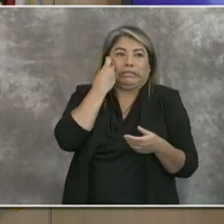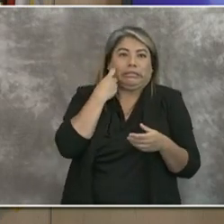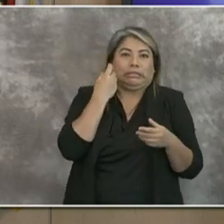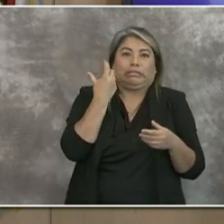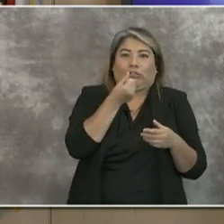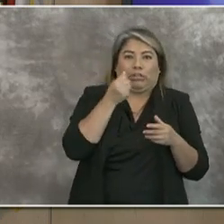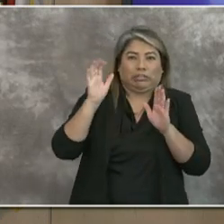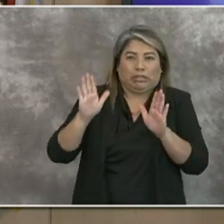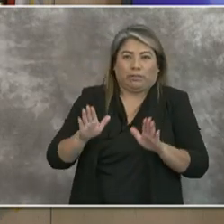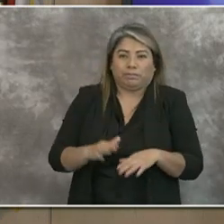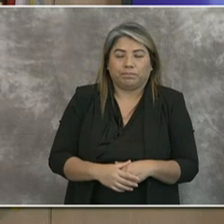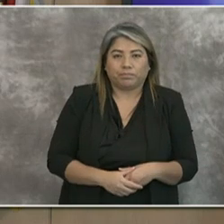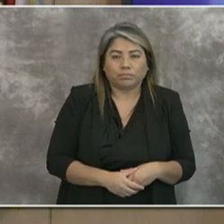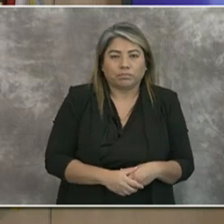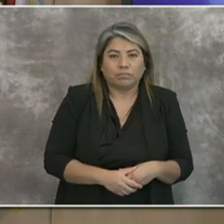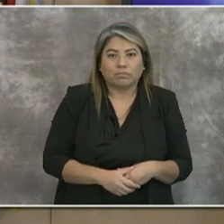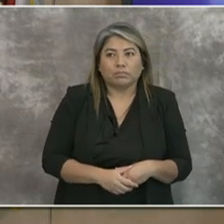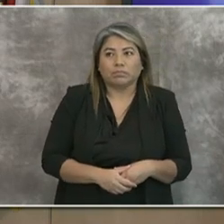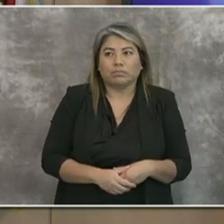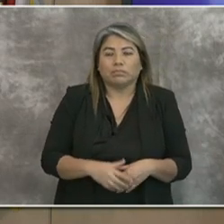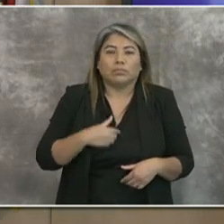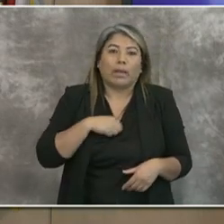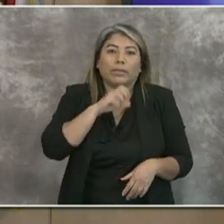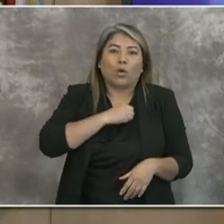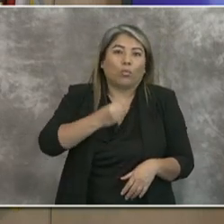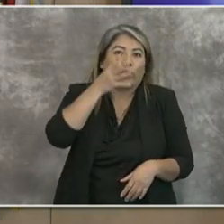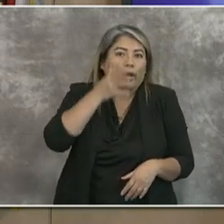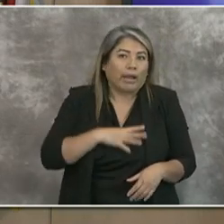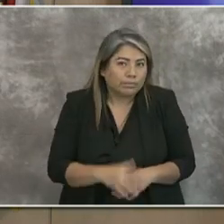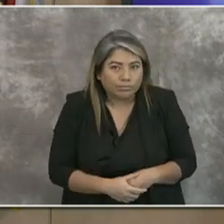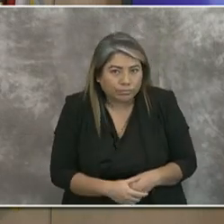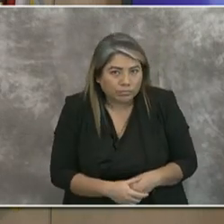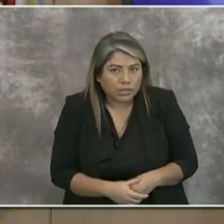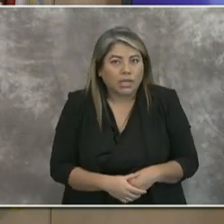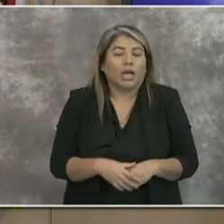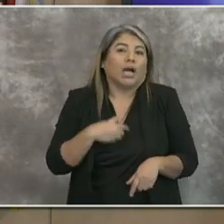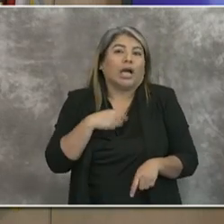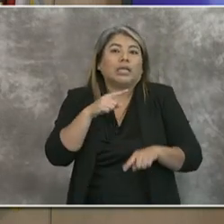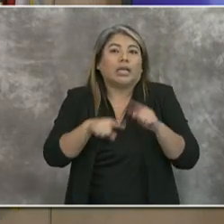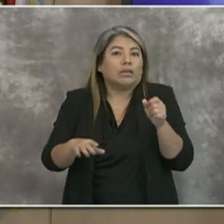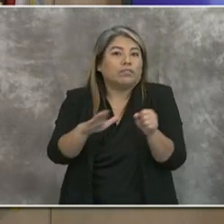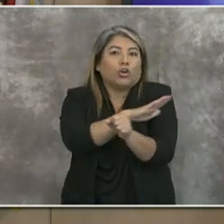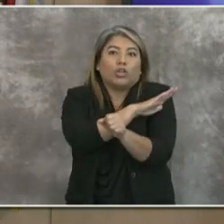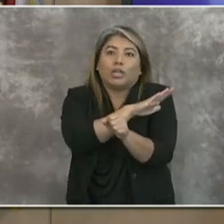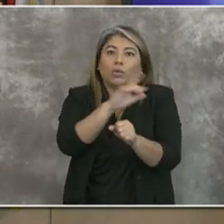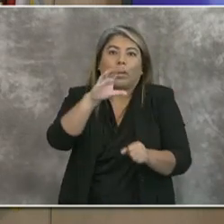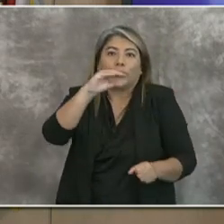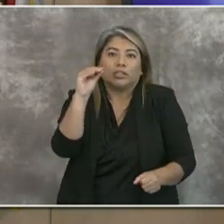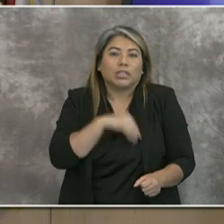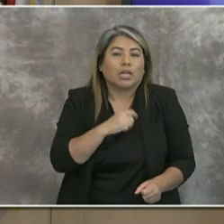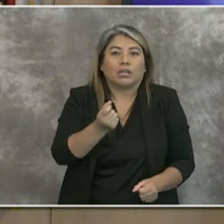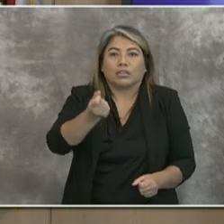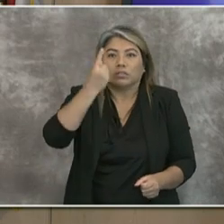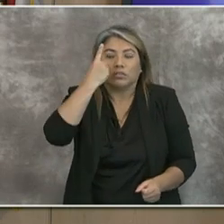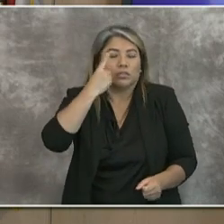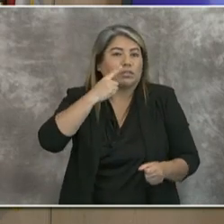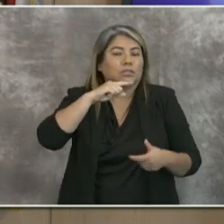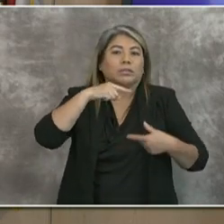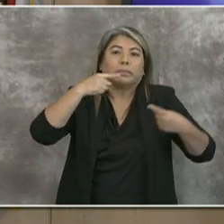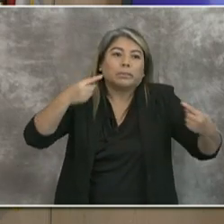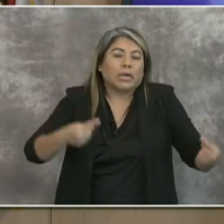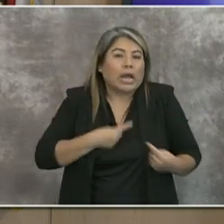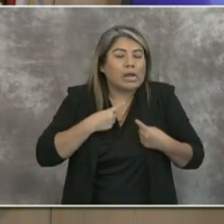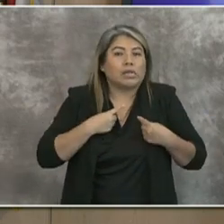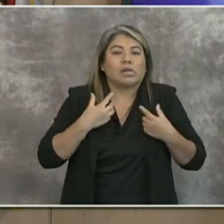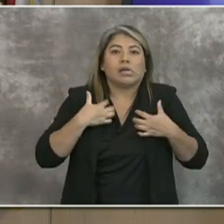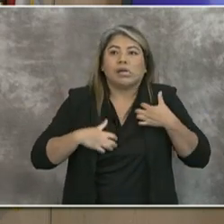days. I'm an old white guy, and I can't fully understand the pain and the anxiety that